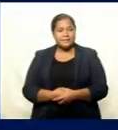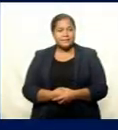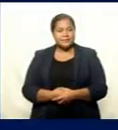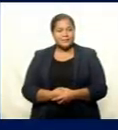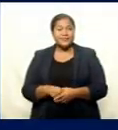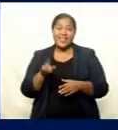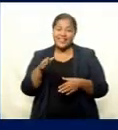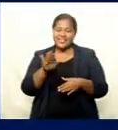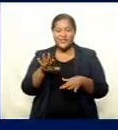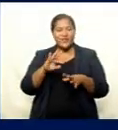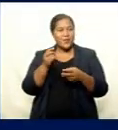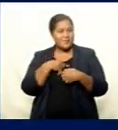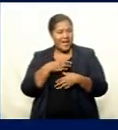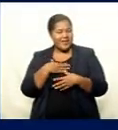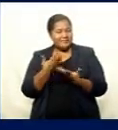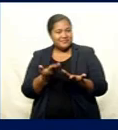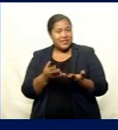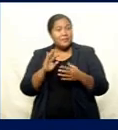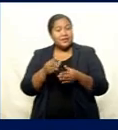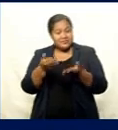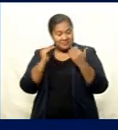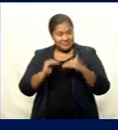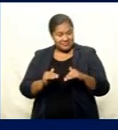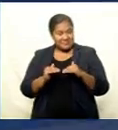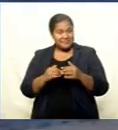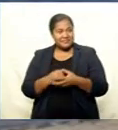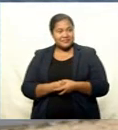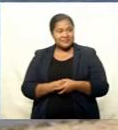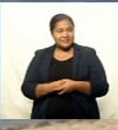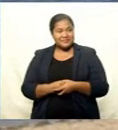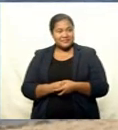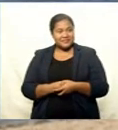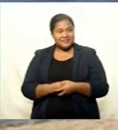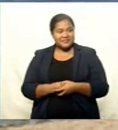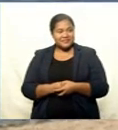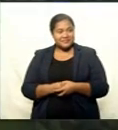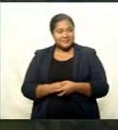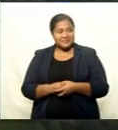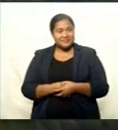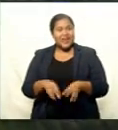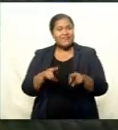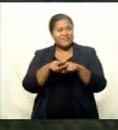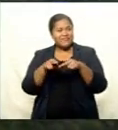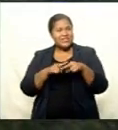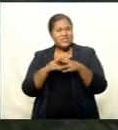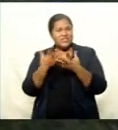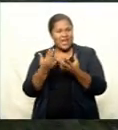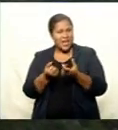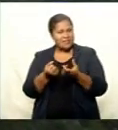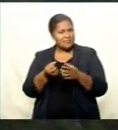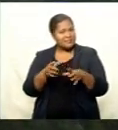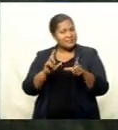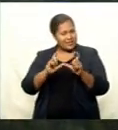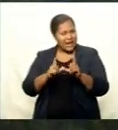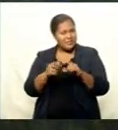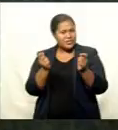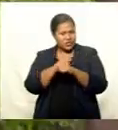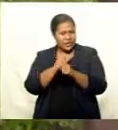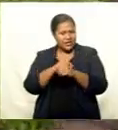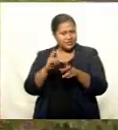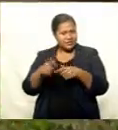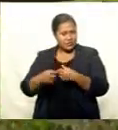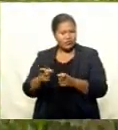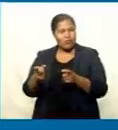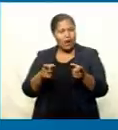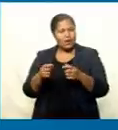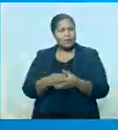And that is the latest from my end, but coming up after the break, Fiji stays the course on climate change. Stay with